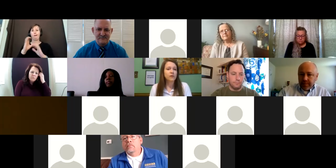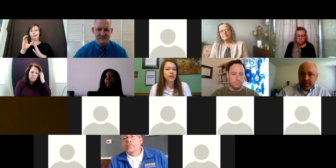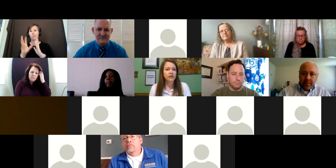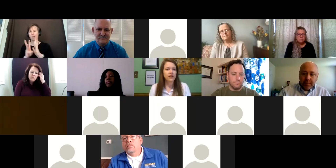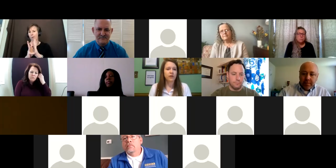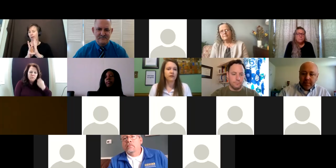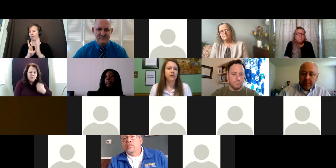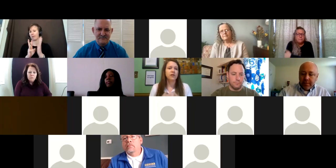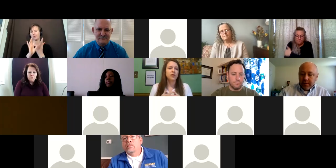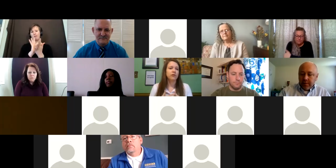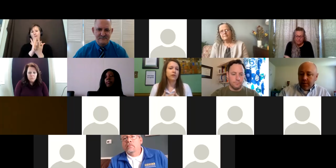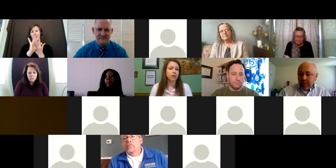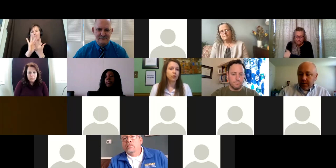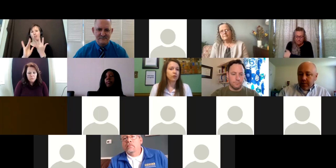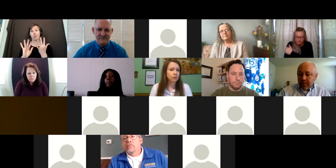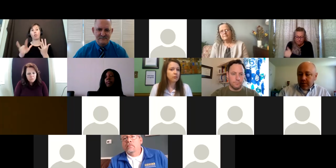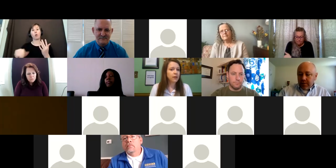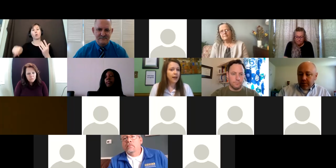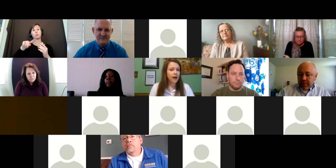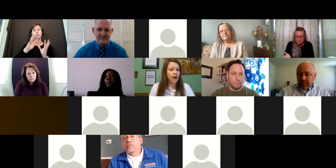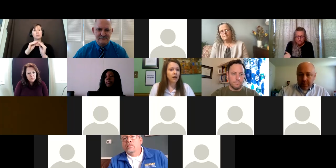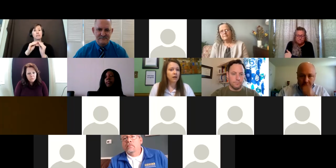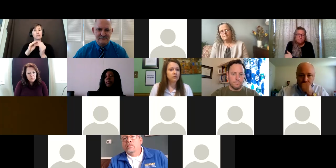of those meetings have pivoted to virtual